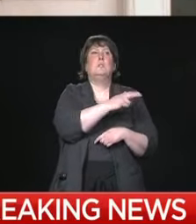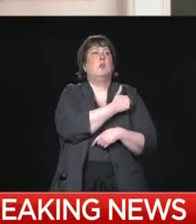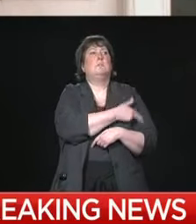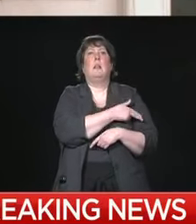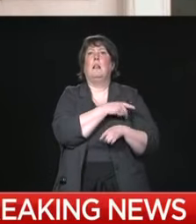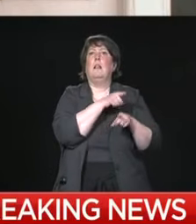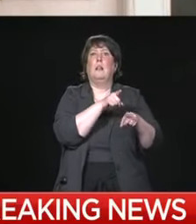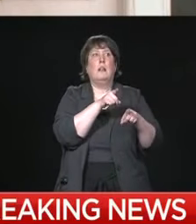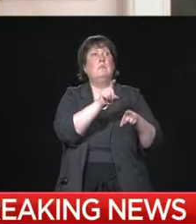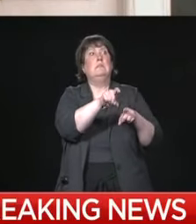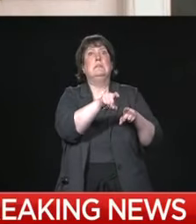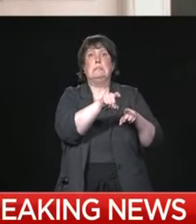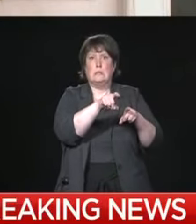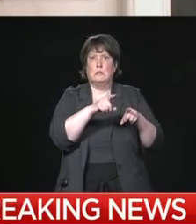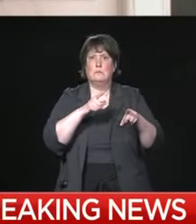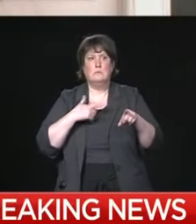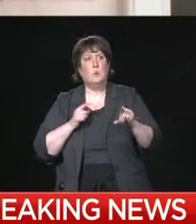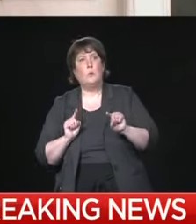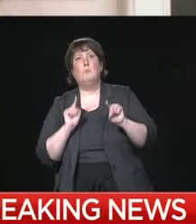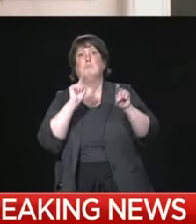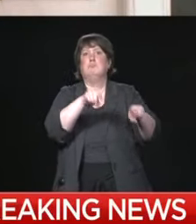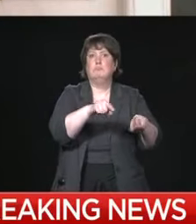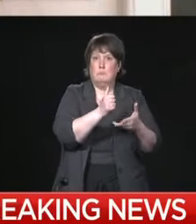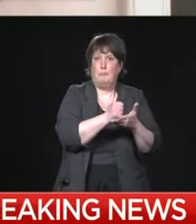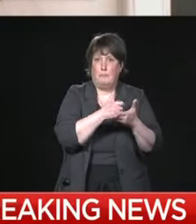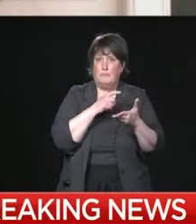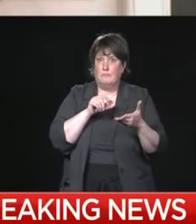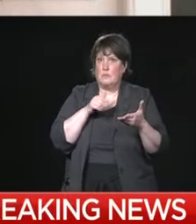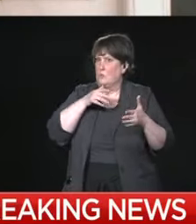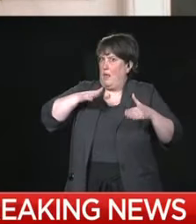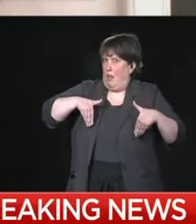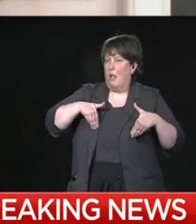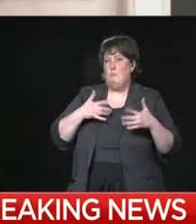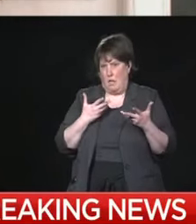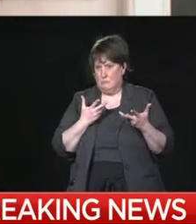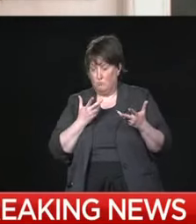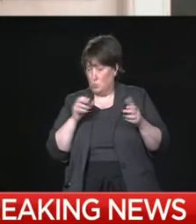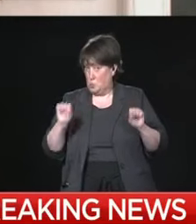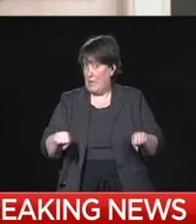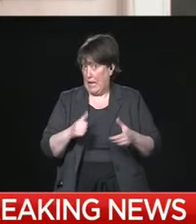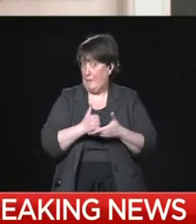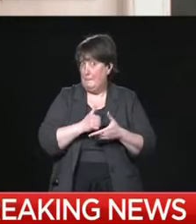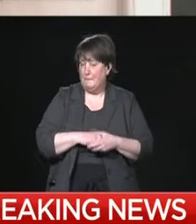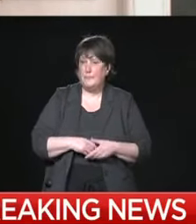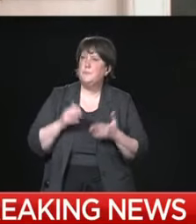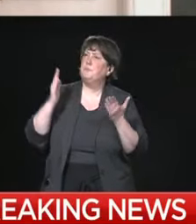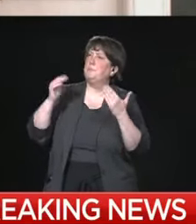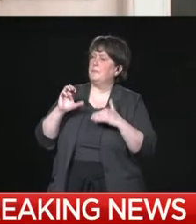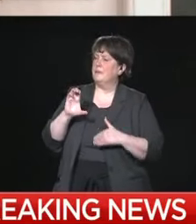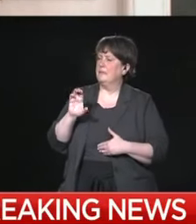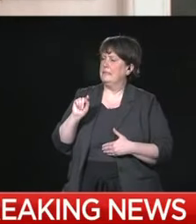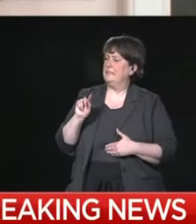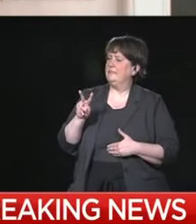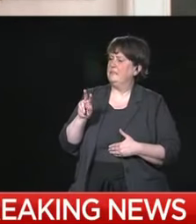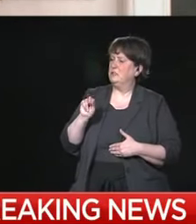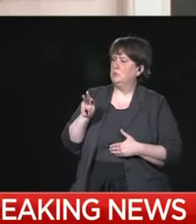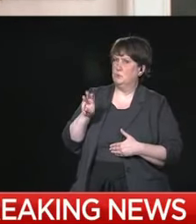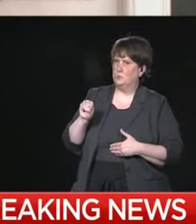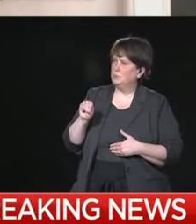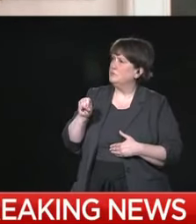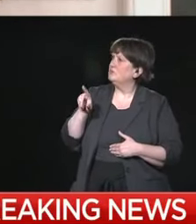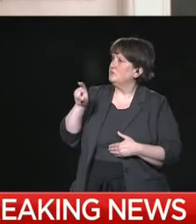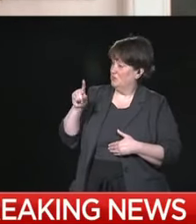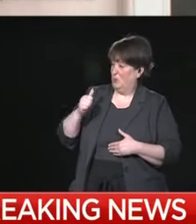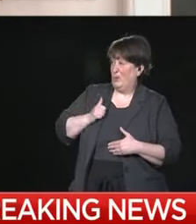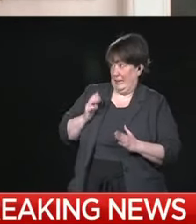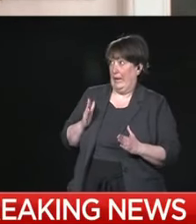how we can and where we can best help if it comes to that. Hi, Prime Minister. Molly Thomas, CTV National News. Canadians, of